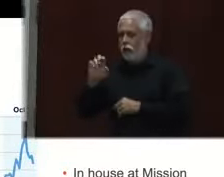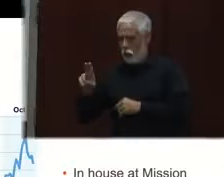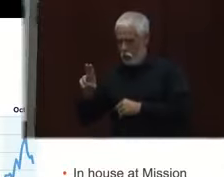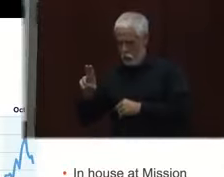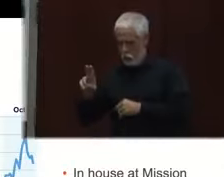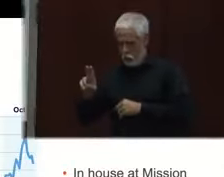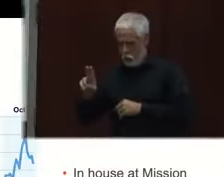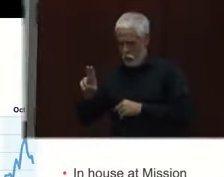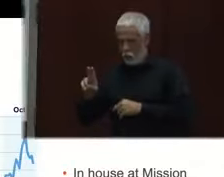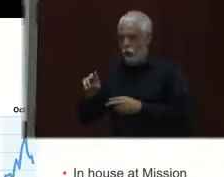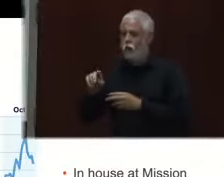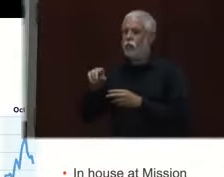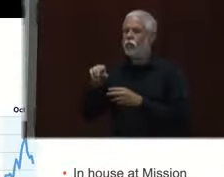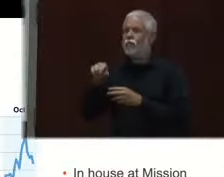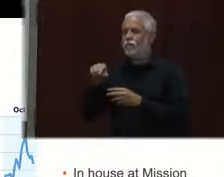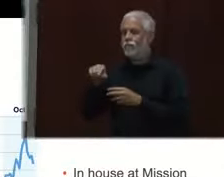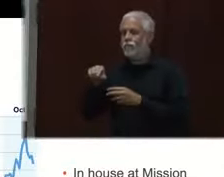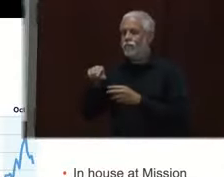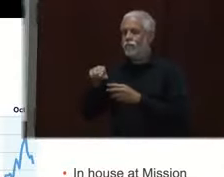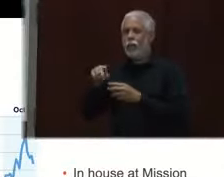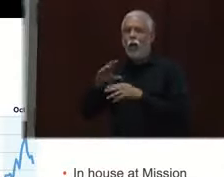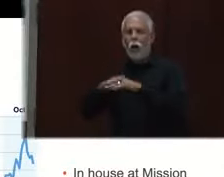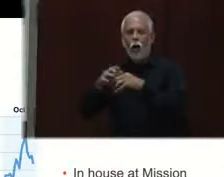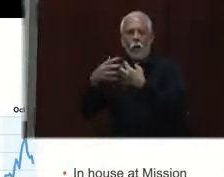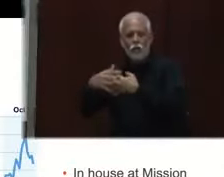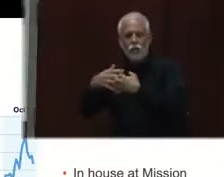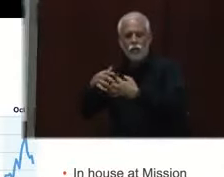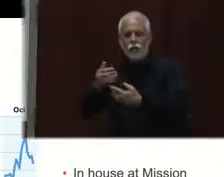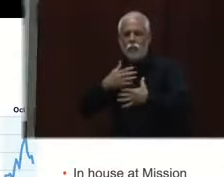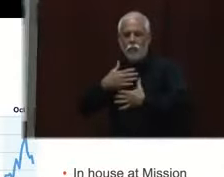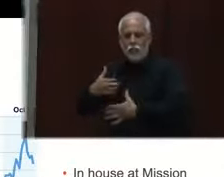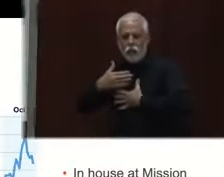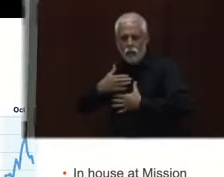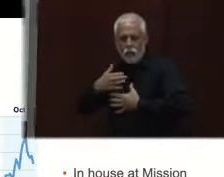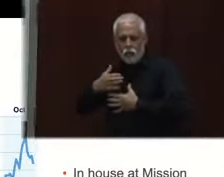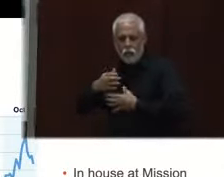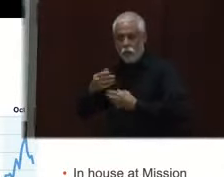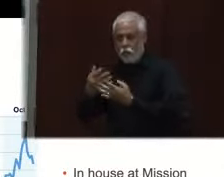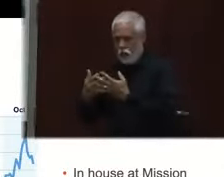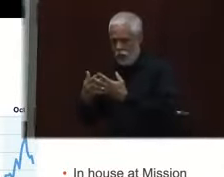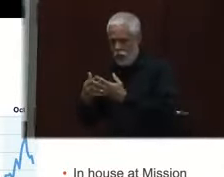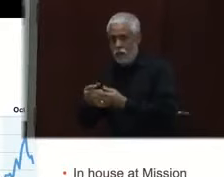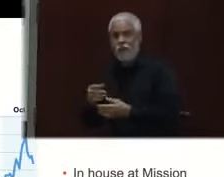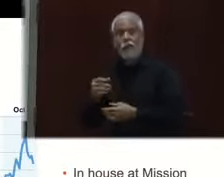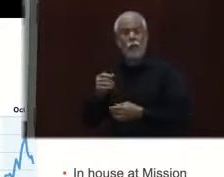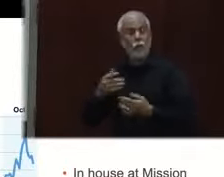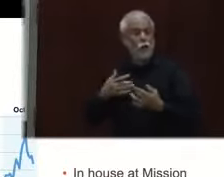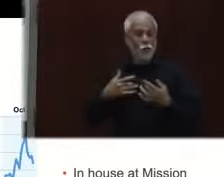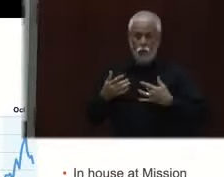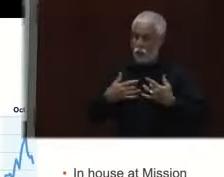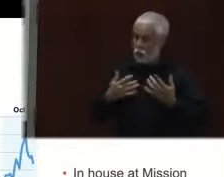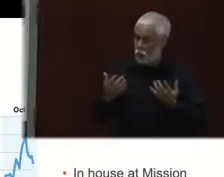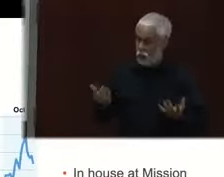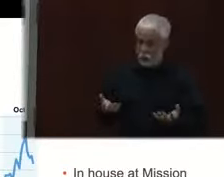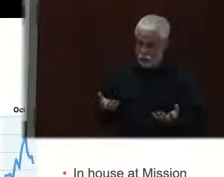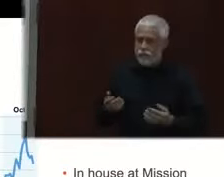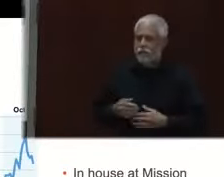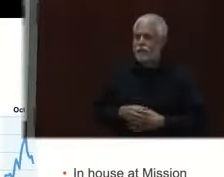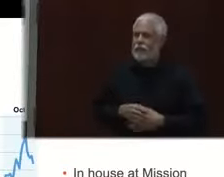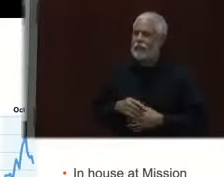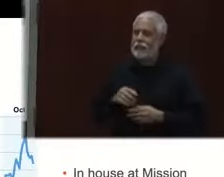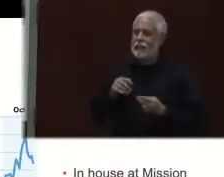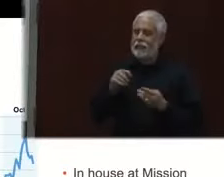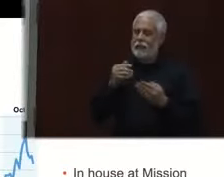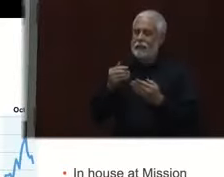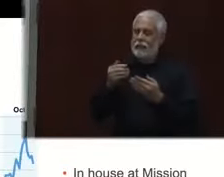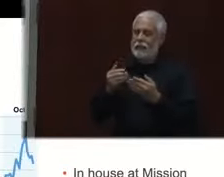units and those on a ventilator in the gray. What you see is concerning to me is we are approaching,